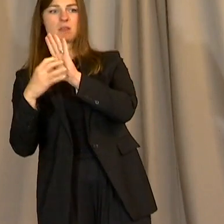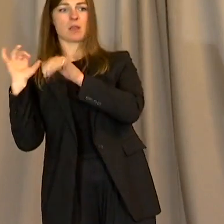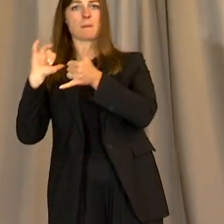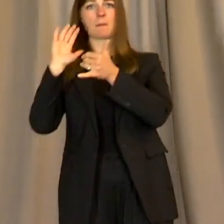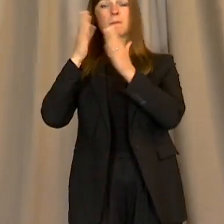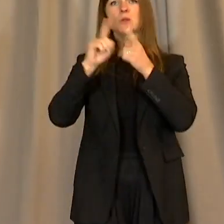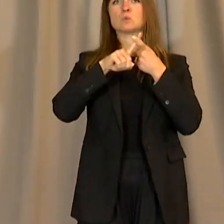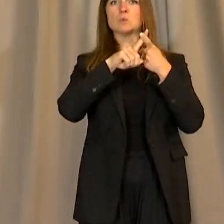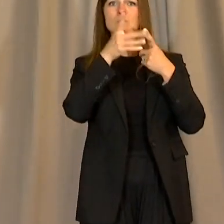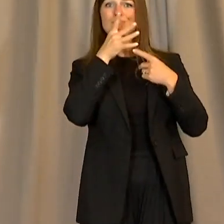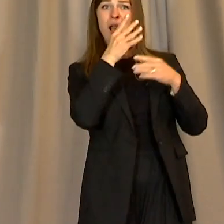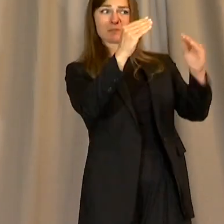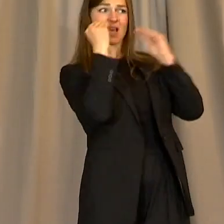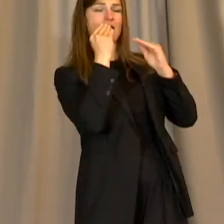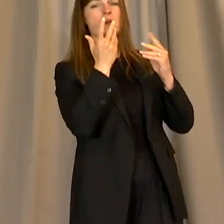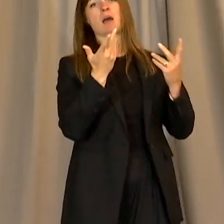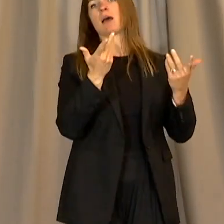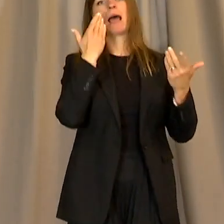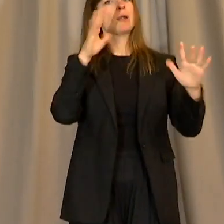Thank you.